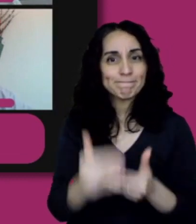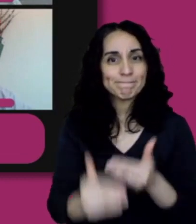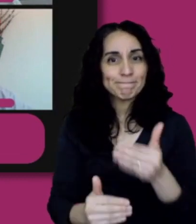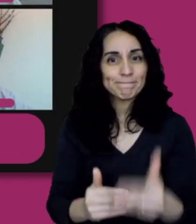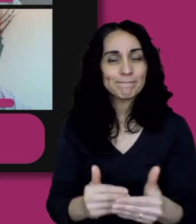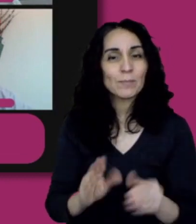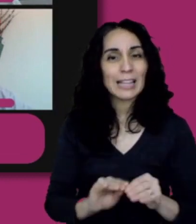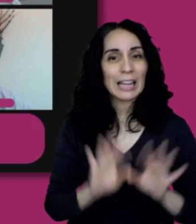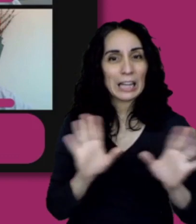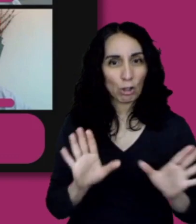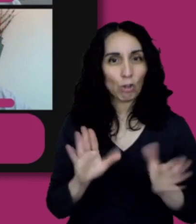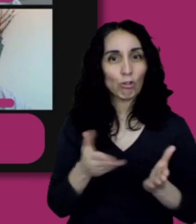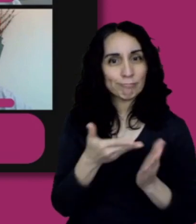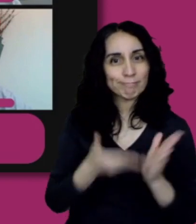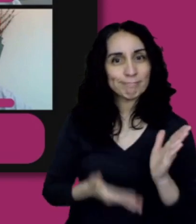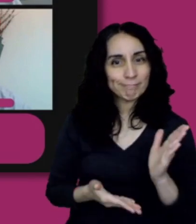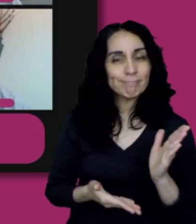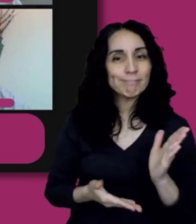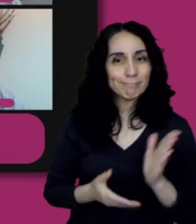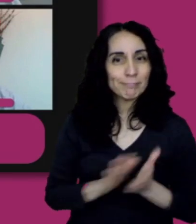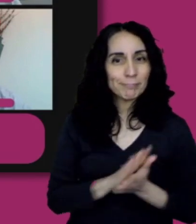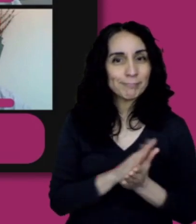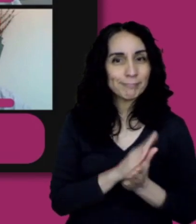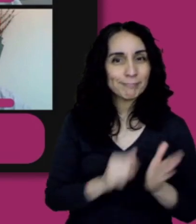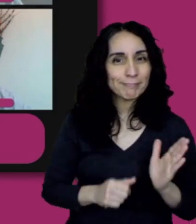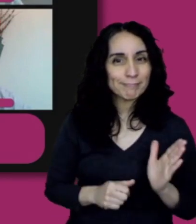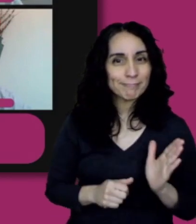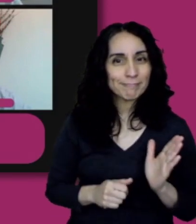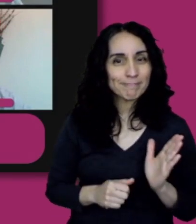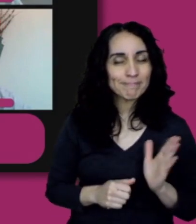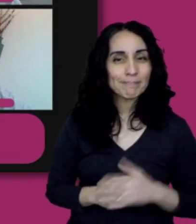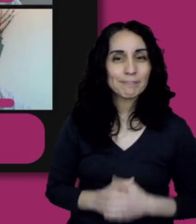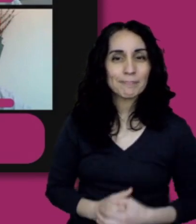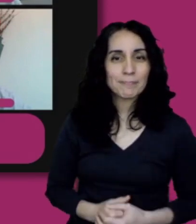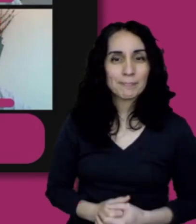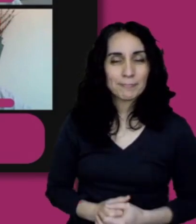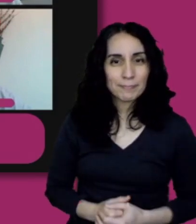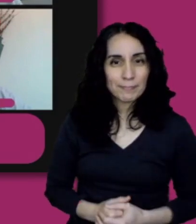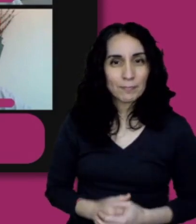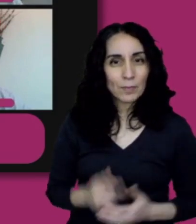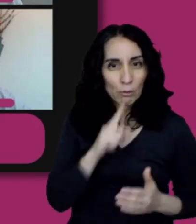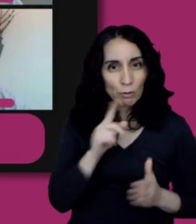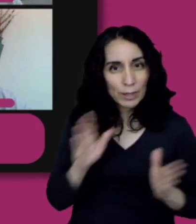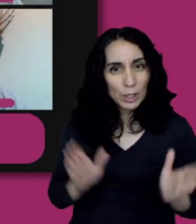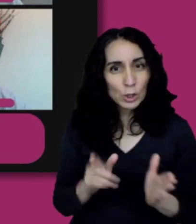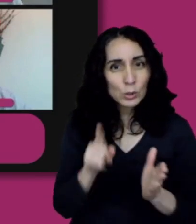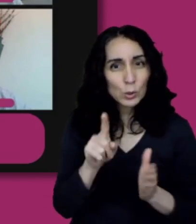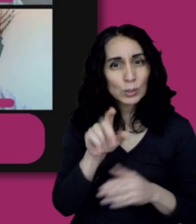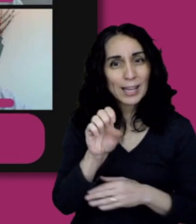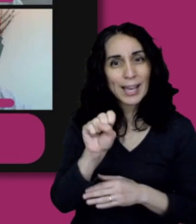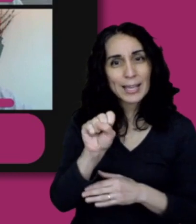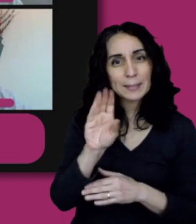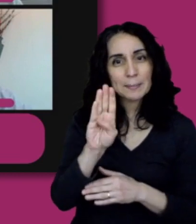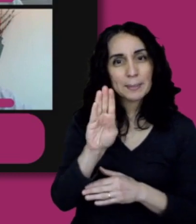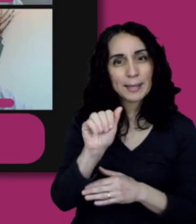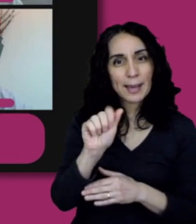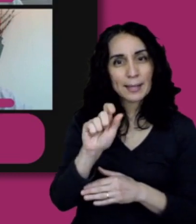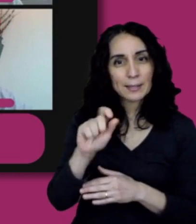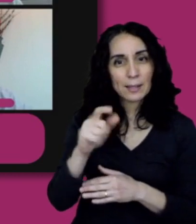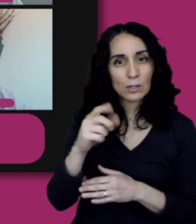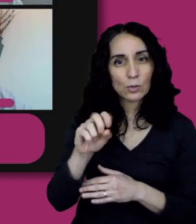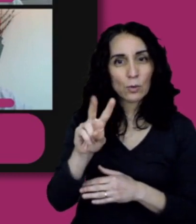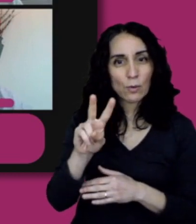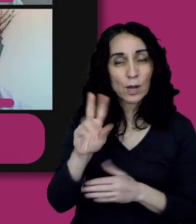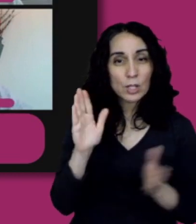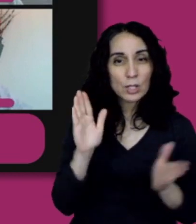defined and it's all in that document. I would encourage to go to the SBA.gov